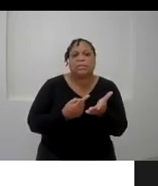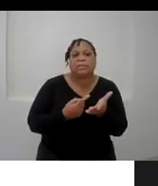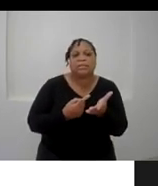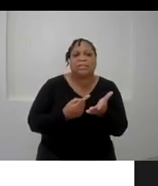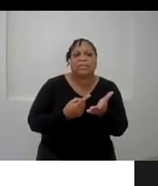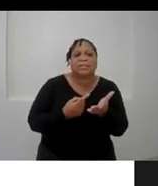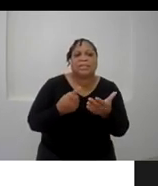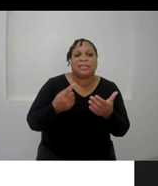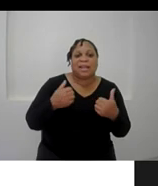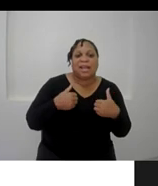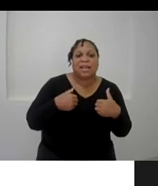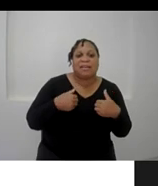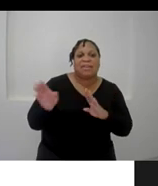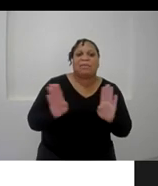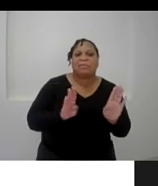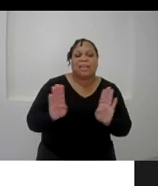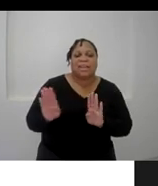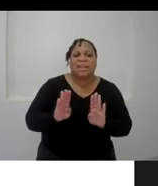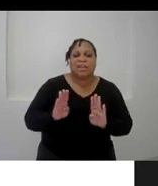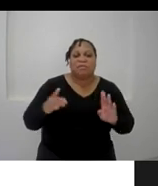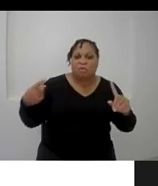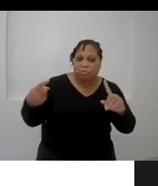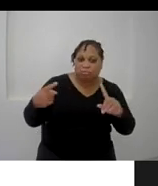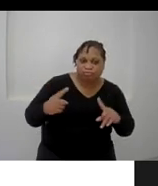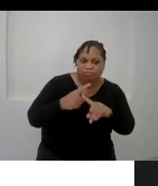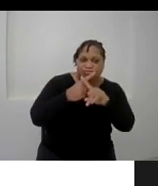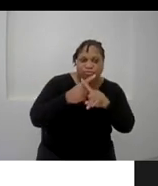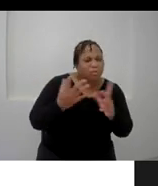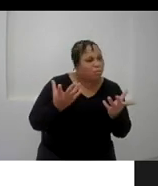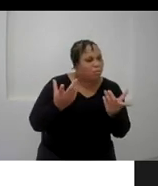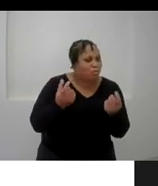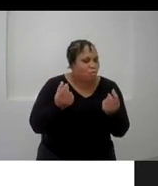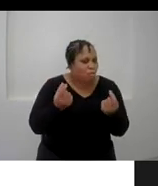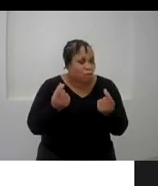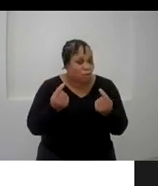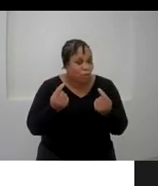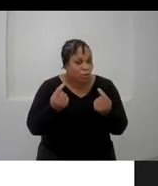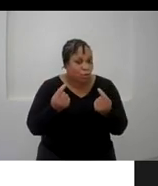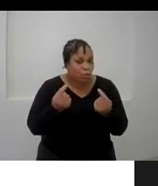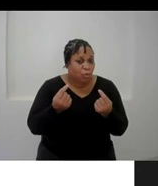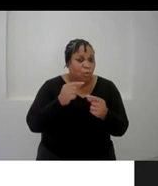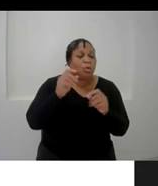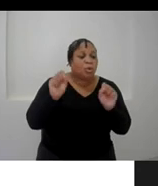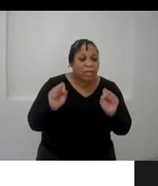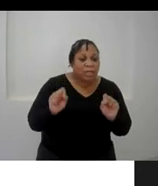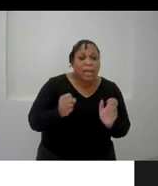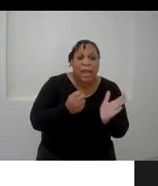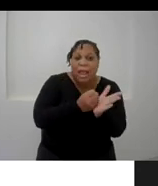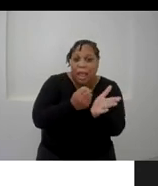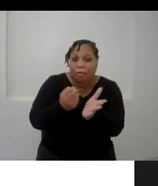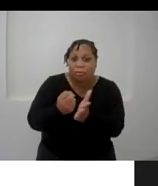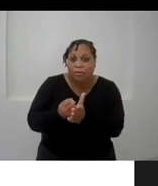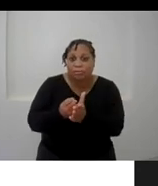have some sort of behavioural crisis. When that happens, what is the least restrictive way that we can help them to